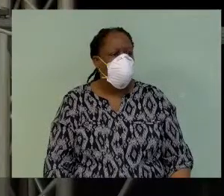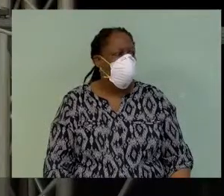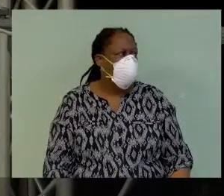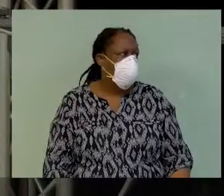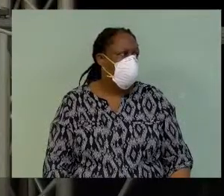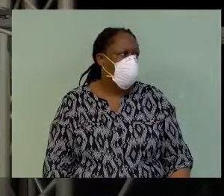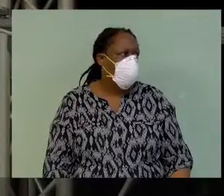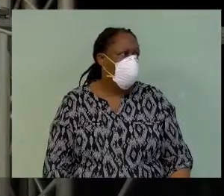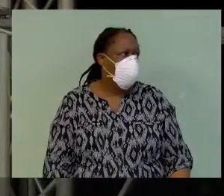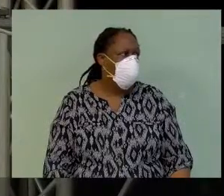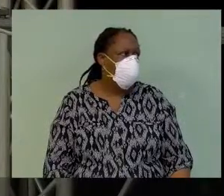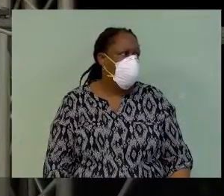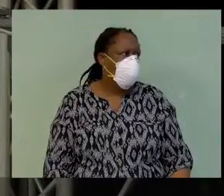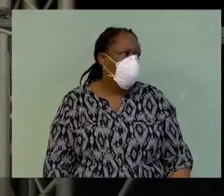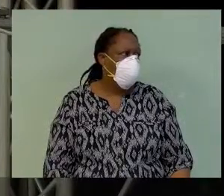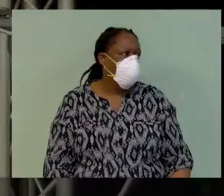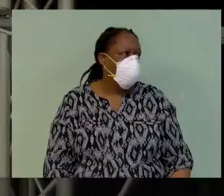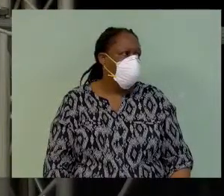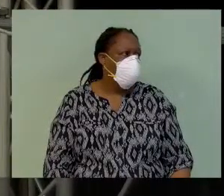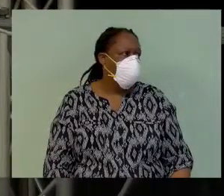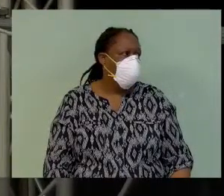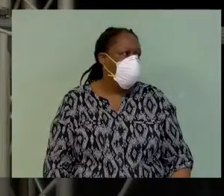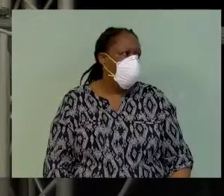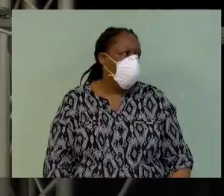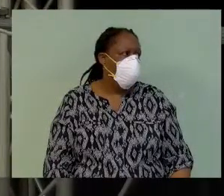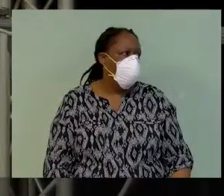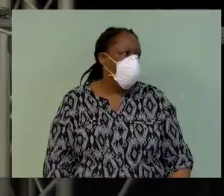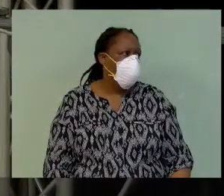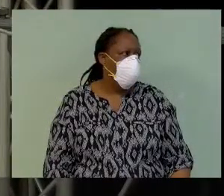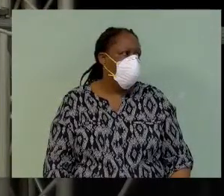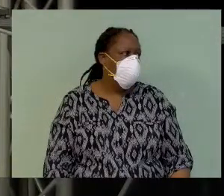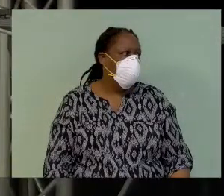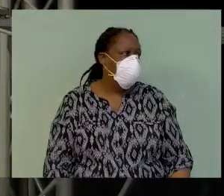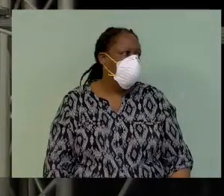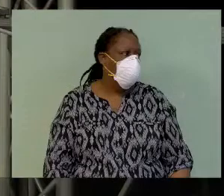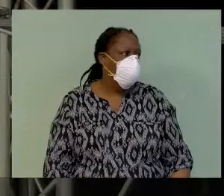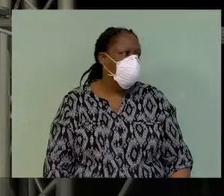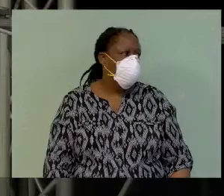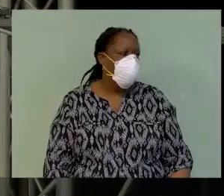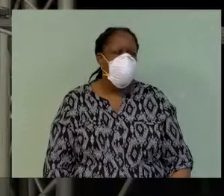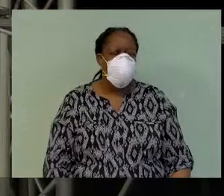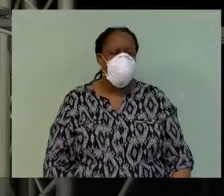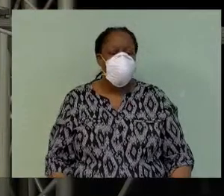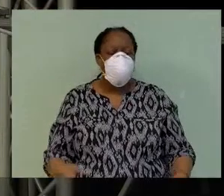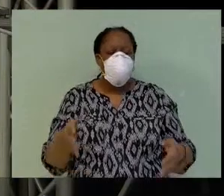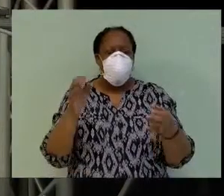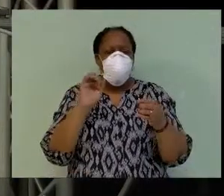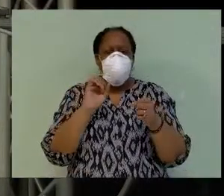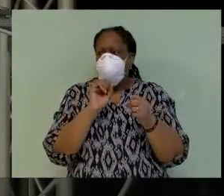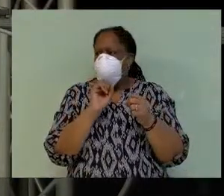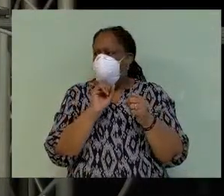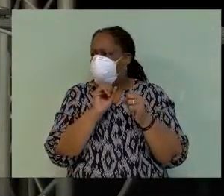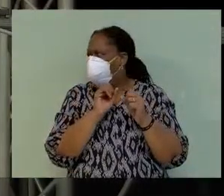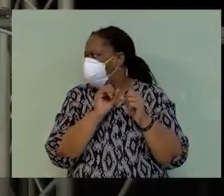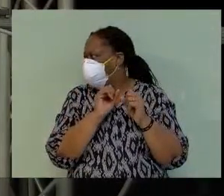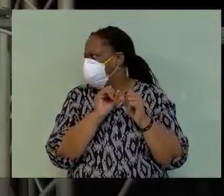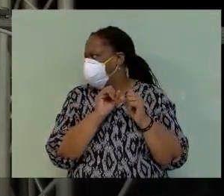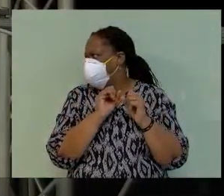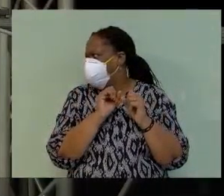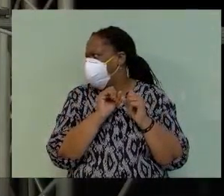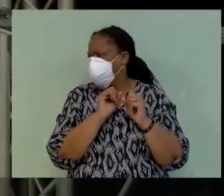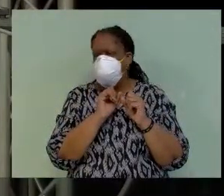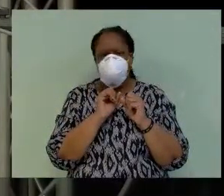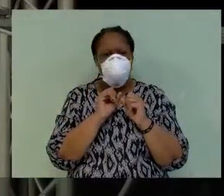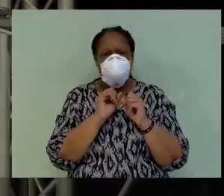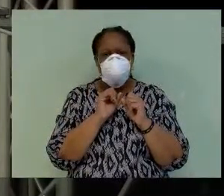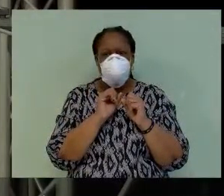The closure of the curfew is 8 o'clock. So the advice from the learned Attorney General